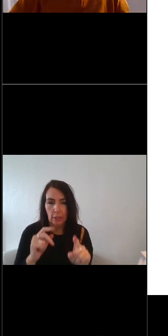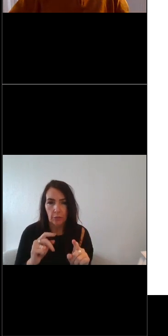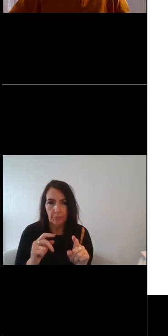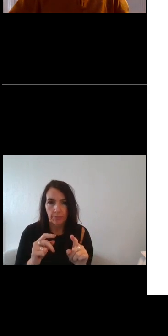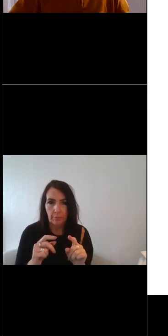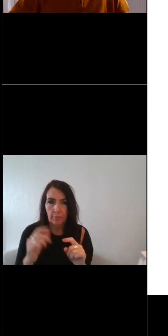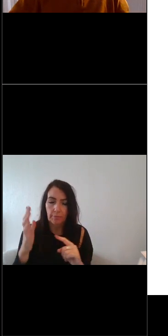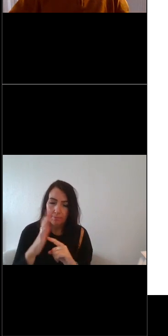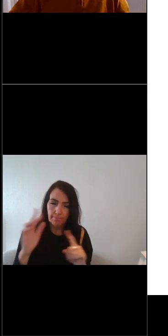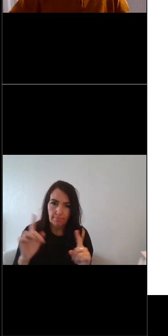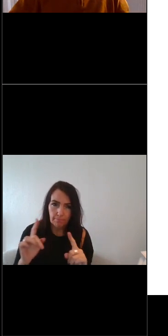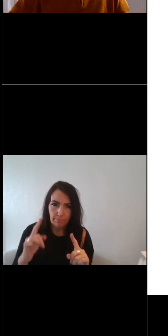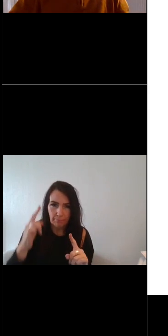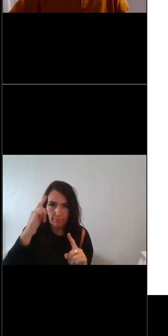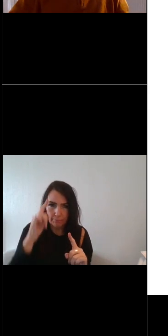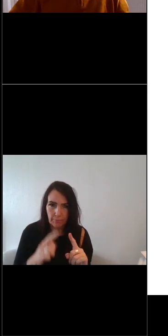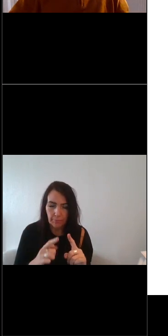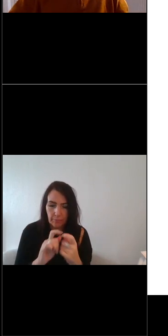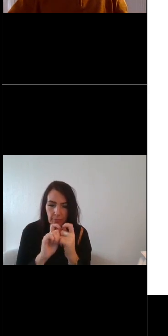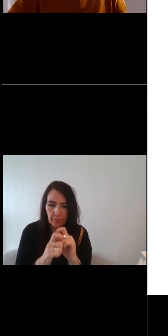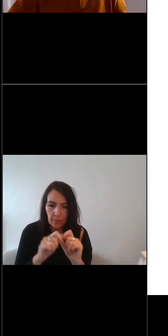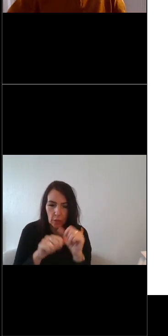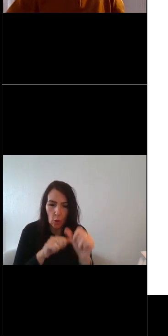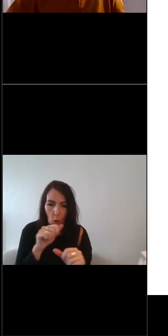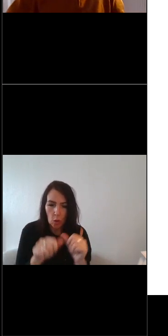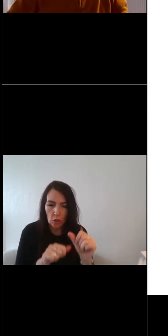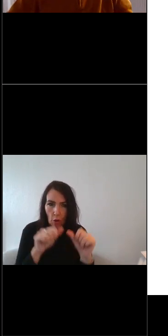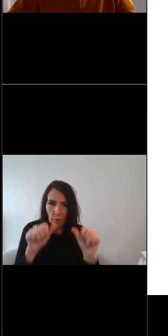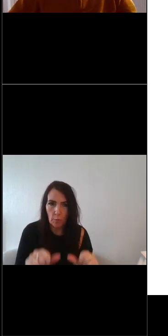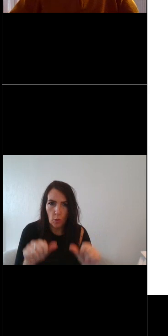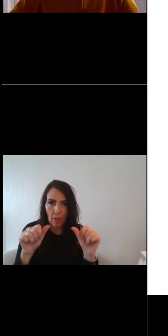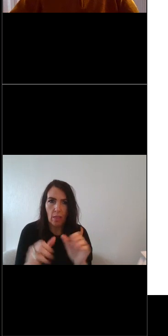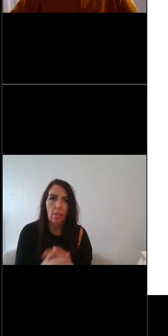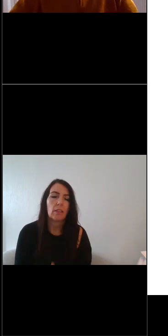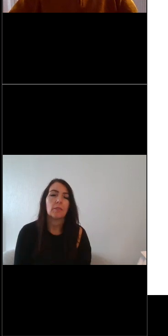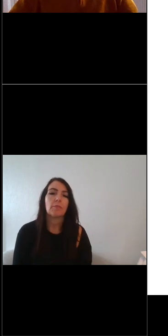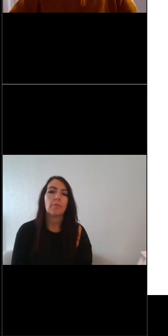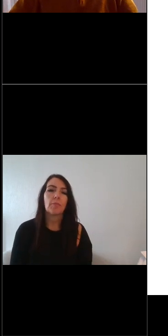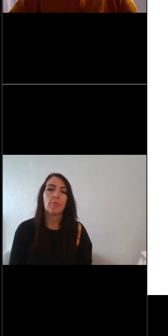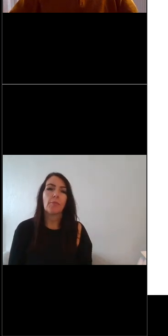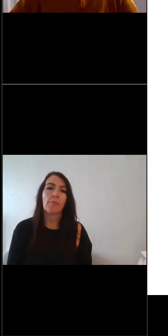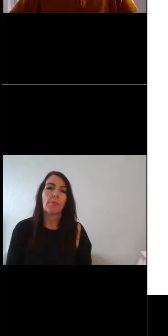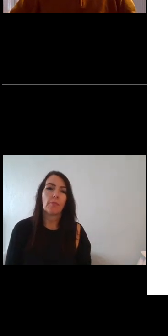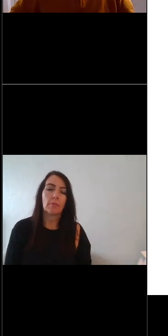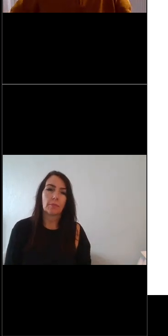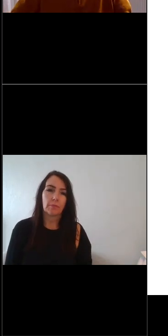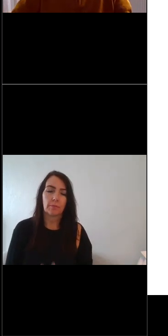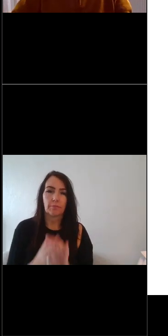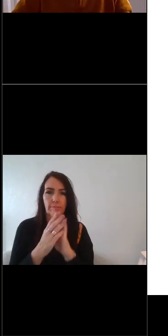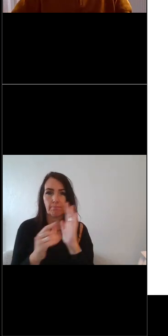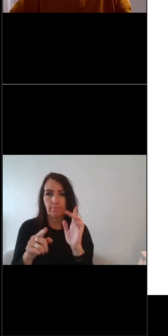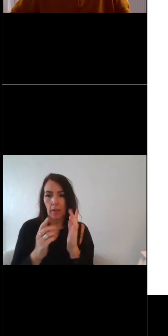perhaps starting by changing the order of approval for journeys. So if that